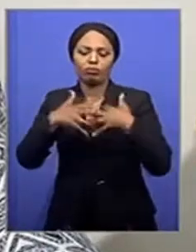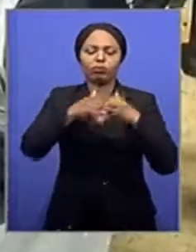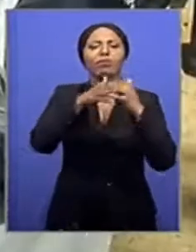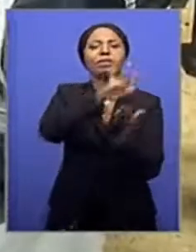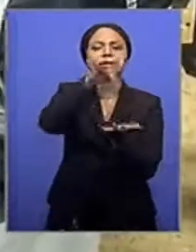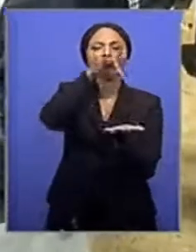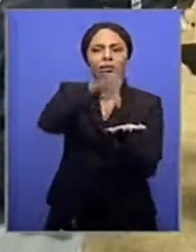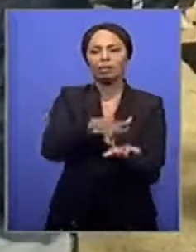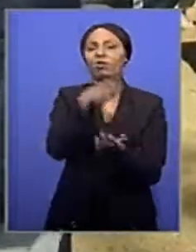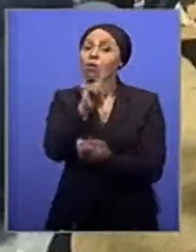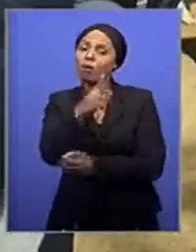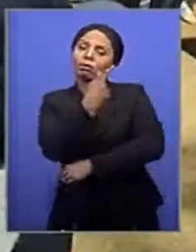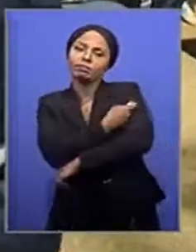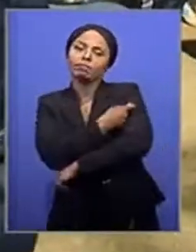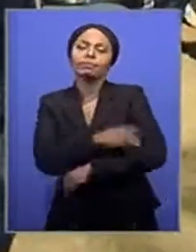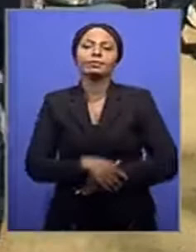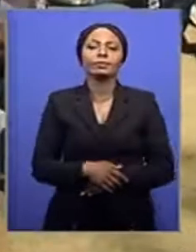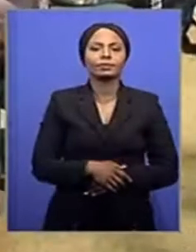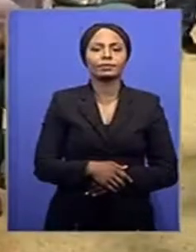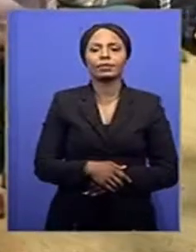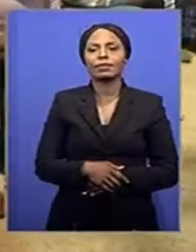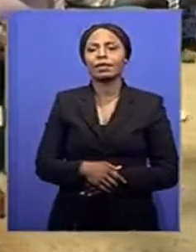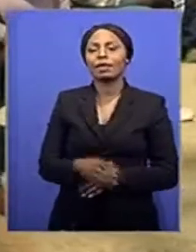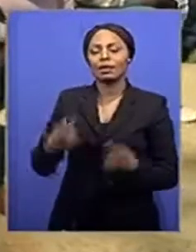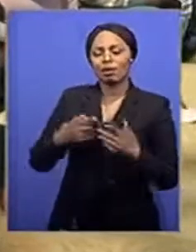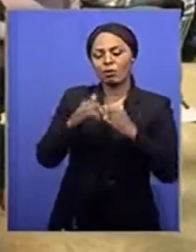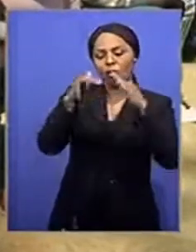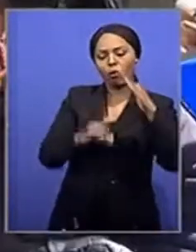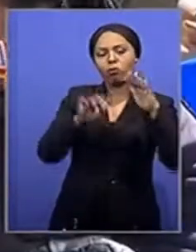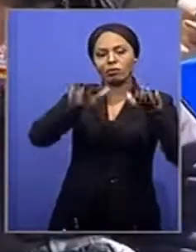vaccinators. Mmušo re bao ba lego ka tlase ga mengwaga e 18 ba